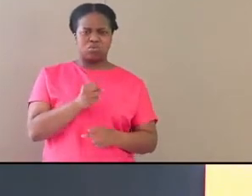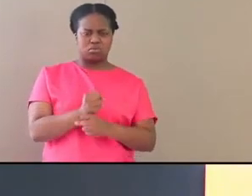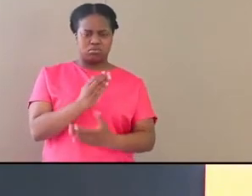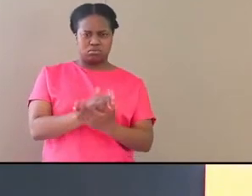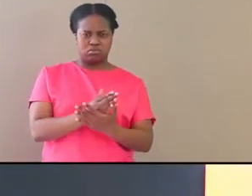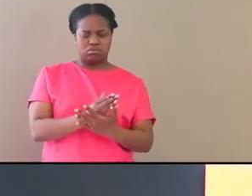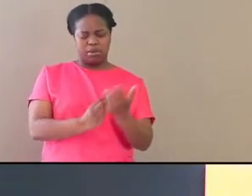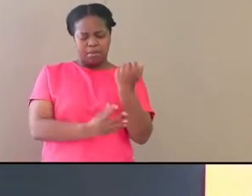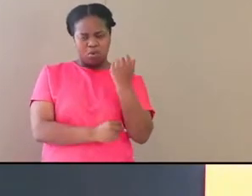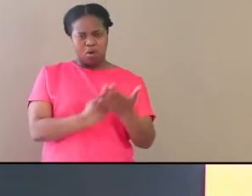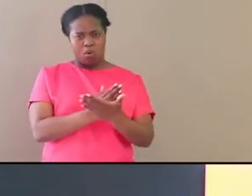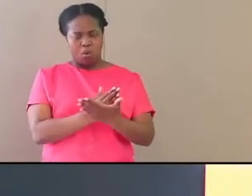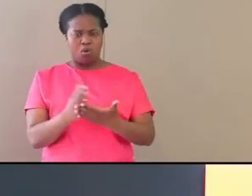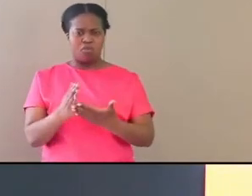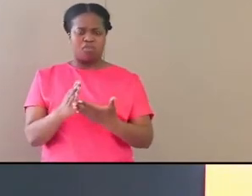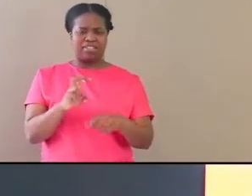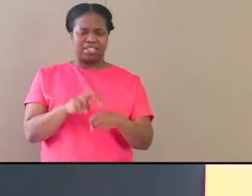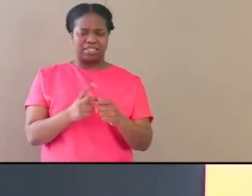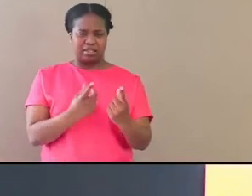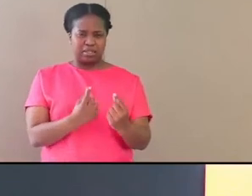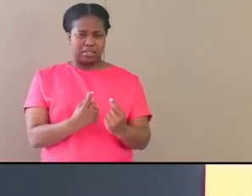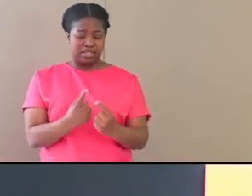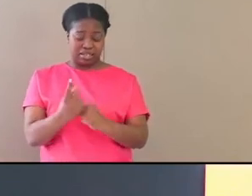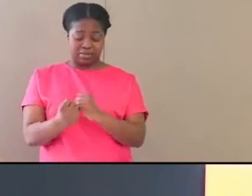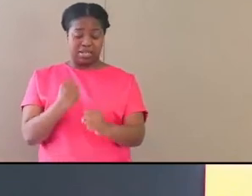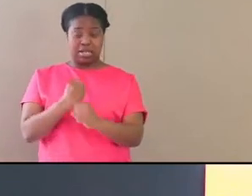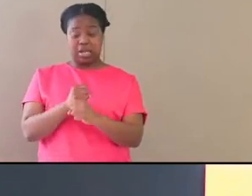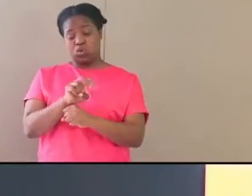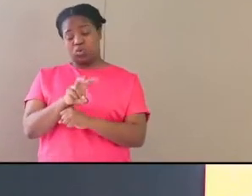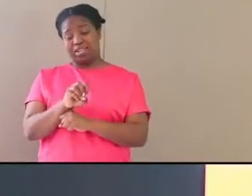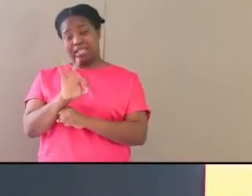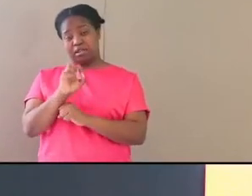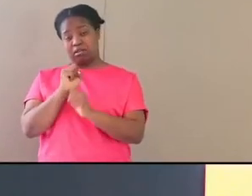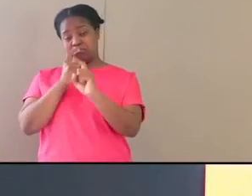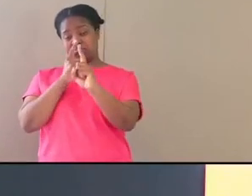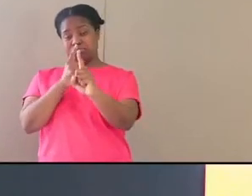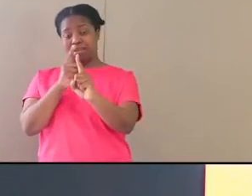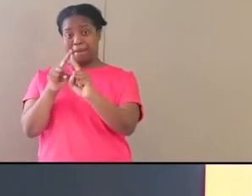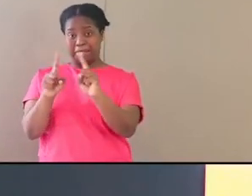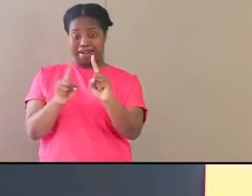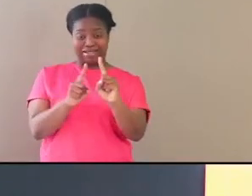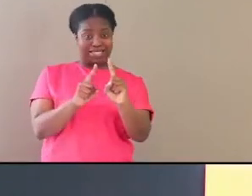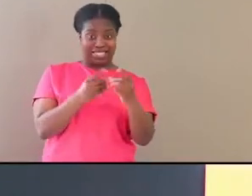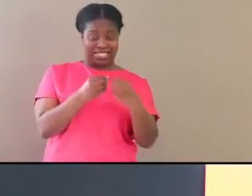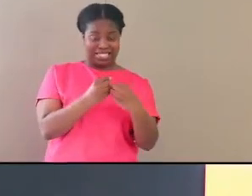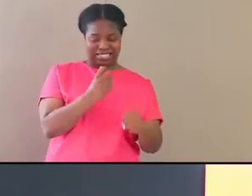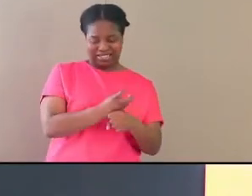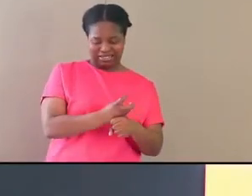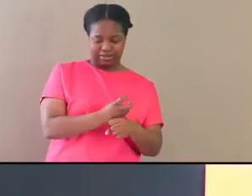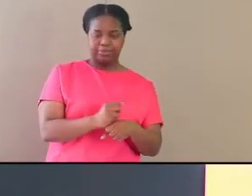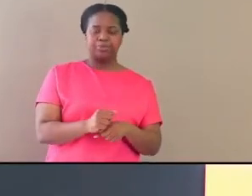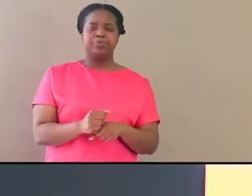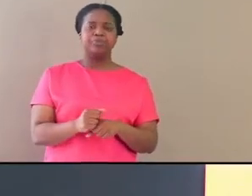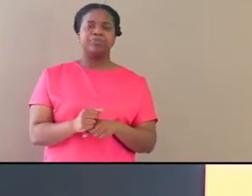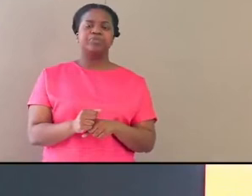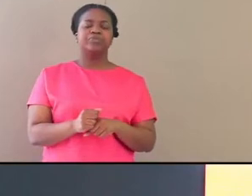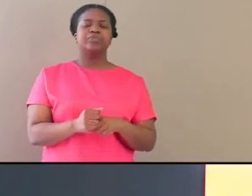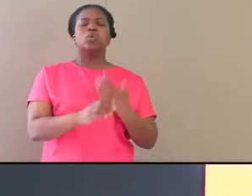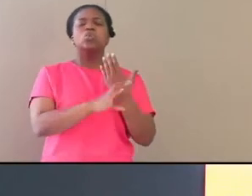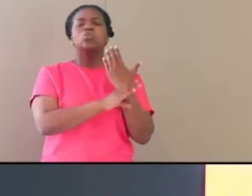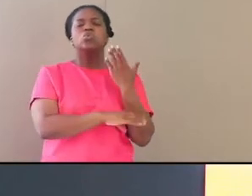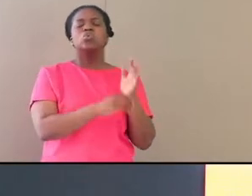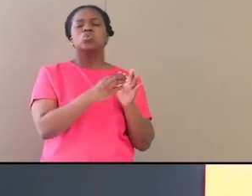on things that needed to be done by 2030. Our constitution in terms of Section 27,